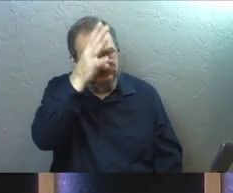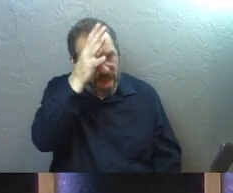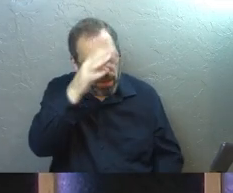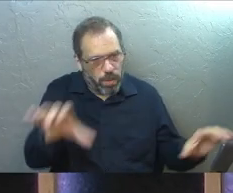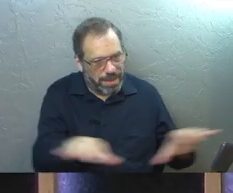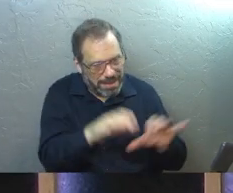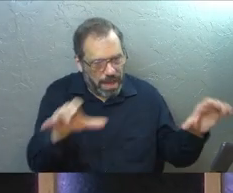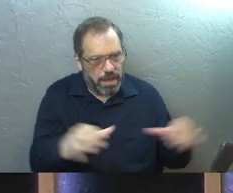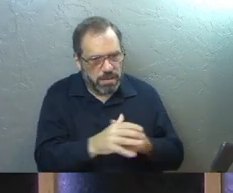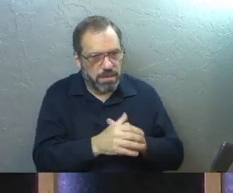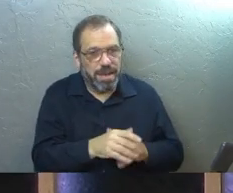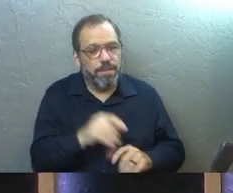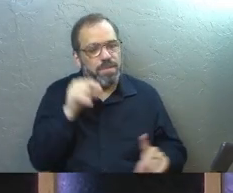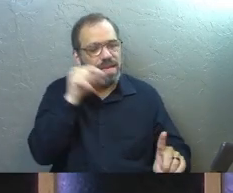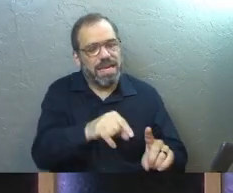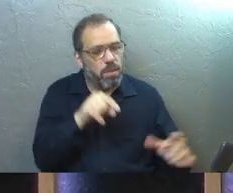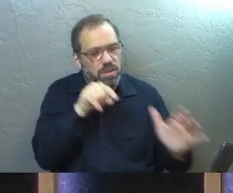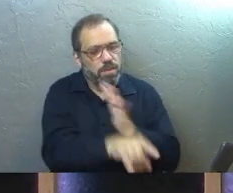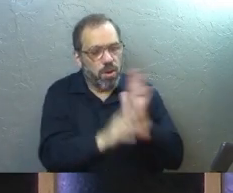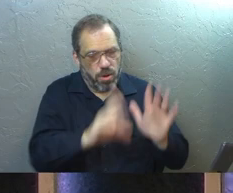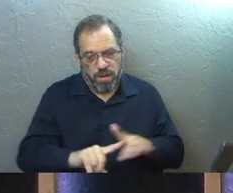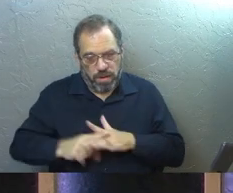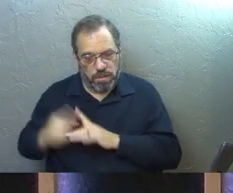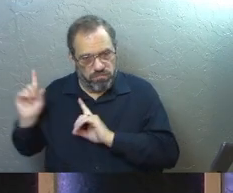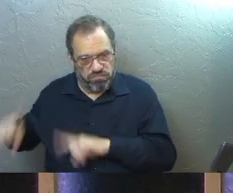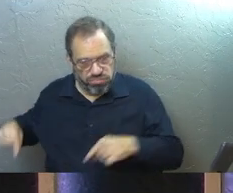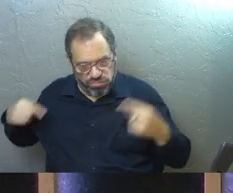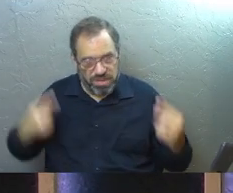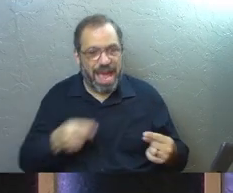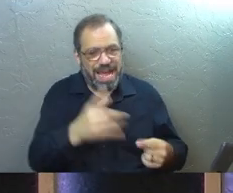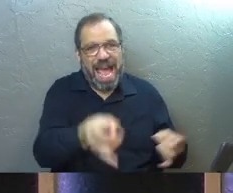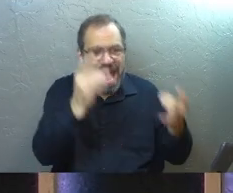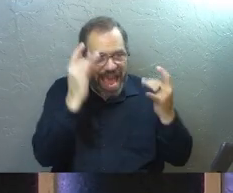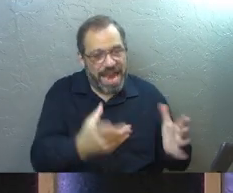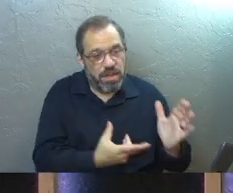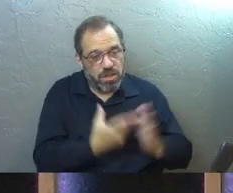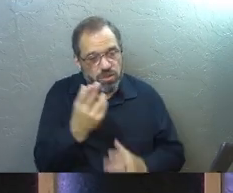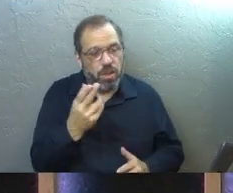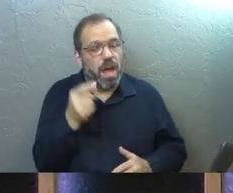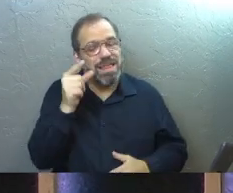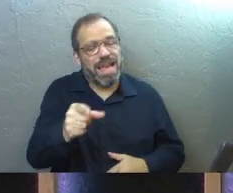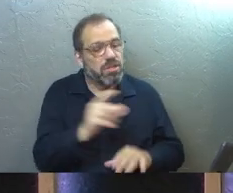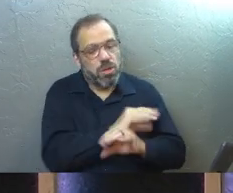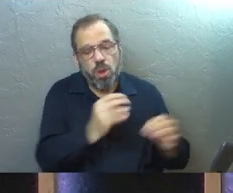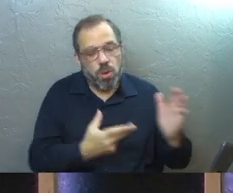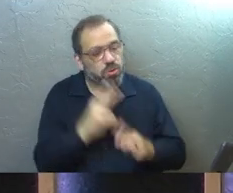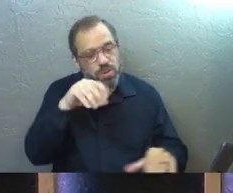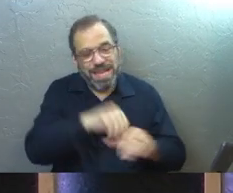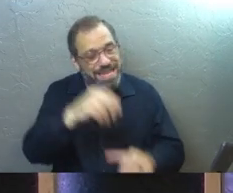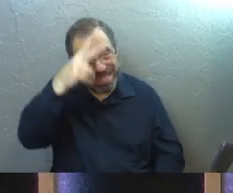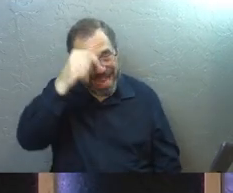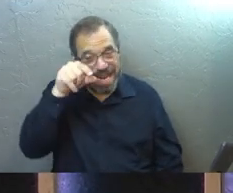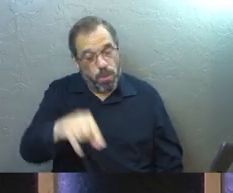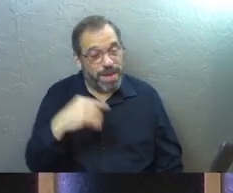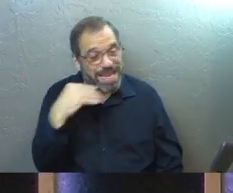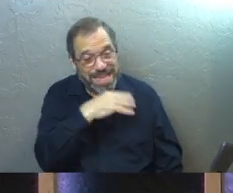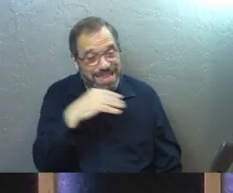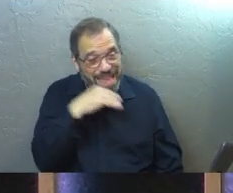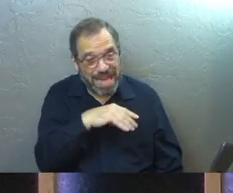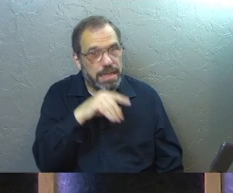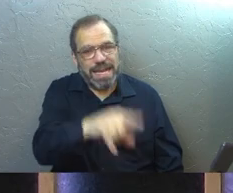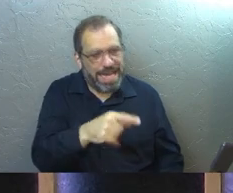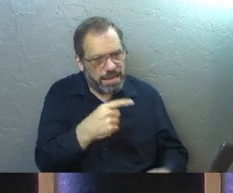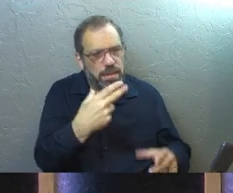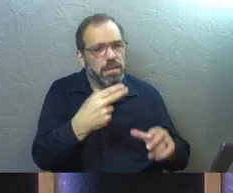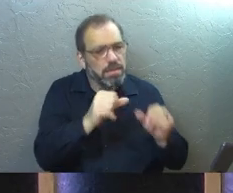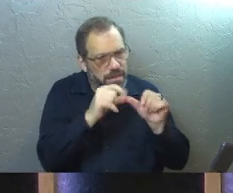does. He was a murderer from the beginning. He always hated the truth because there's no truth in him. And when he lies, it